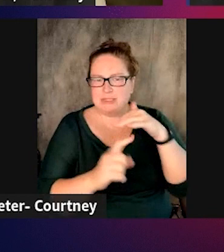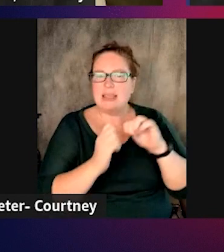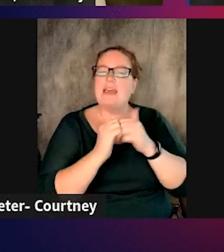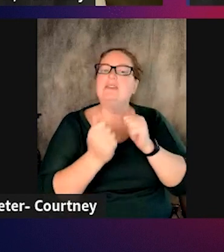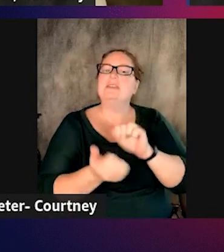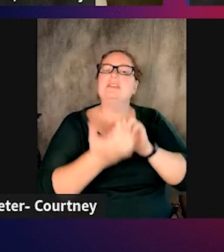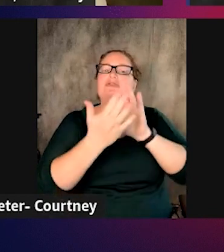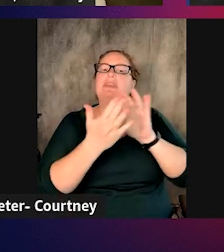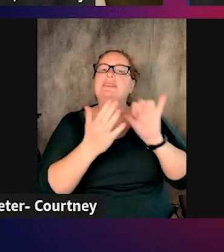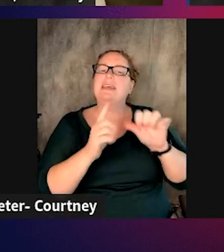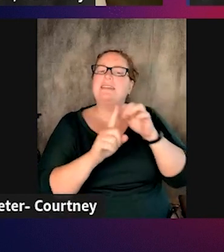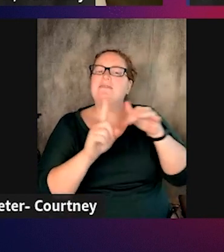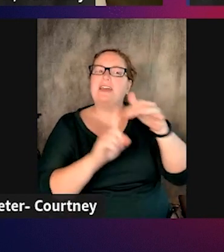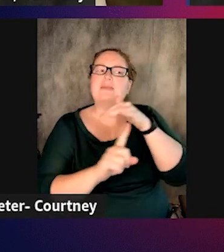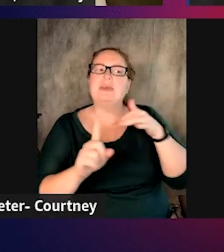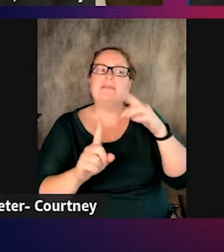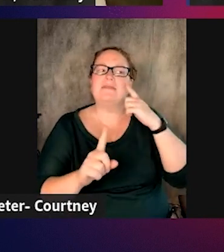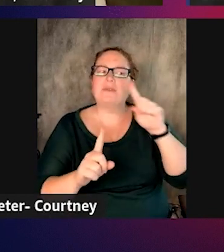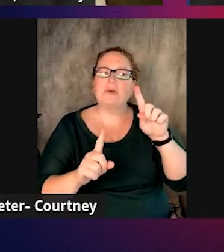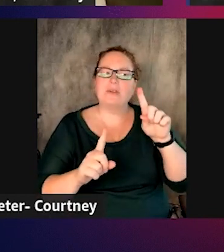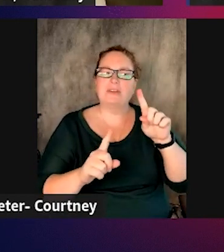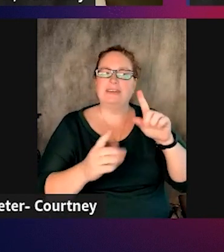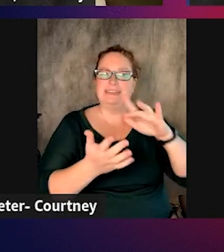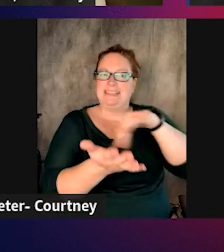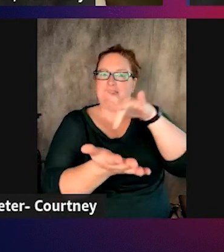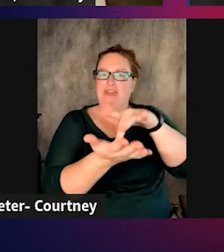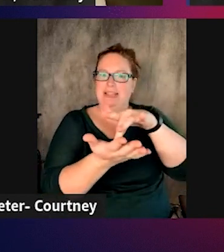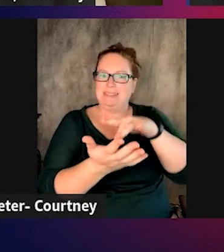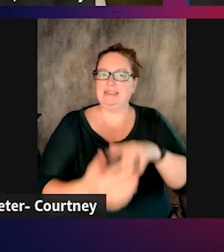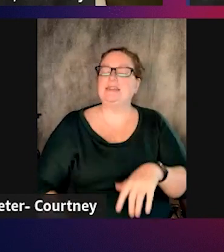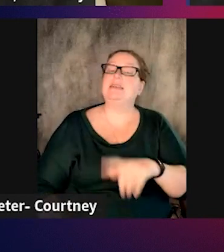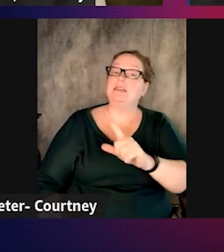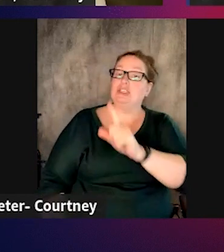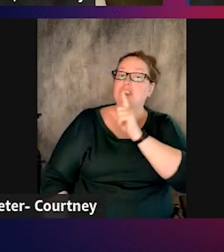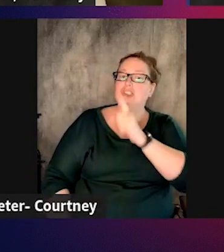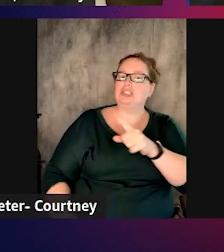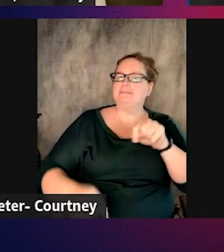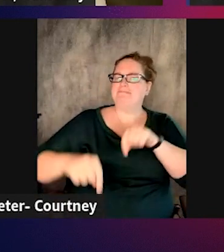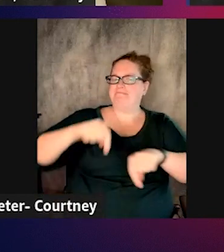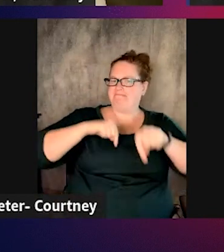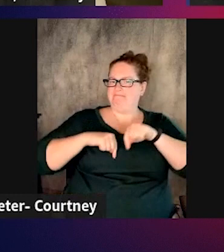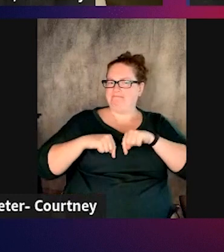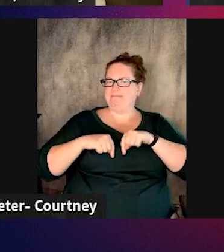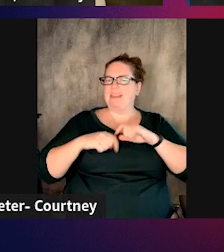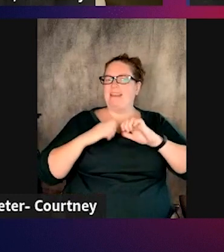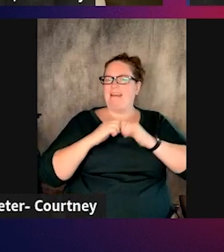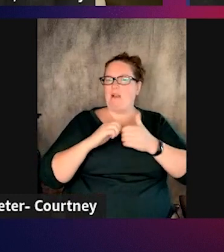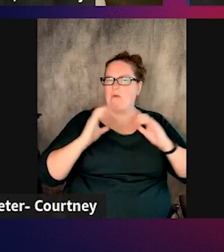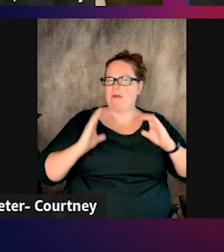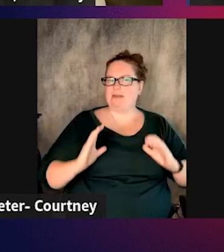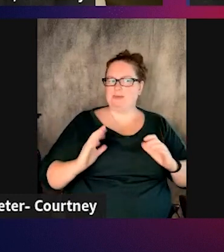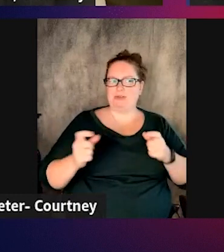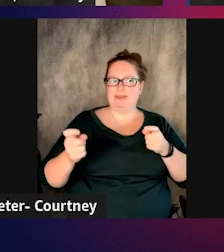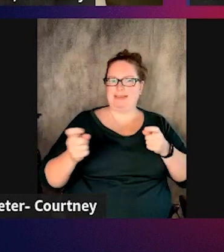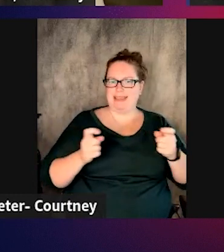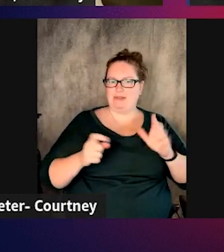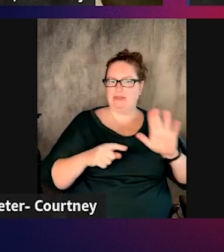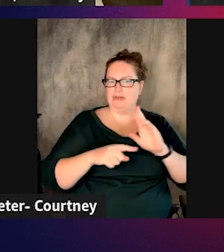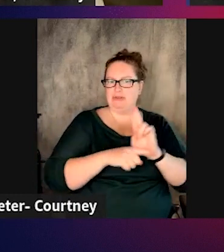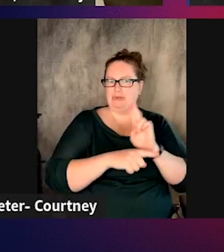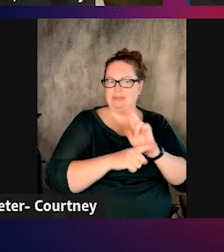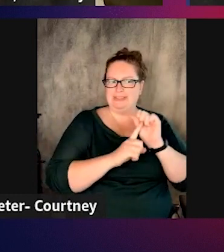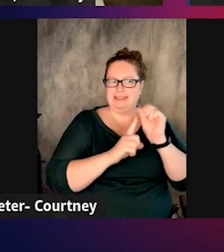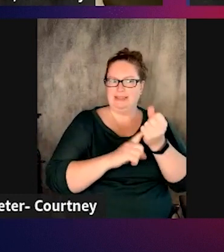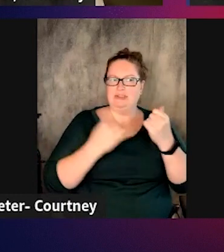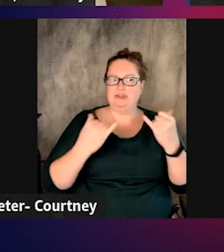of centralizing? Sure. Let me just step back and let's discuss how customers handle that use case today. Let's start with